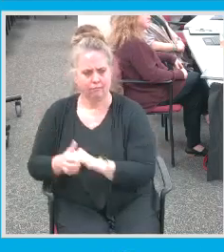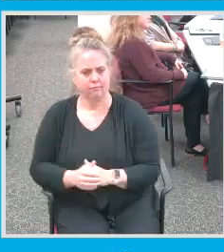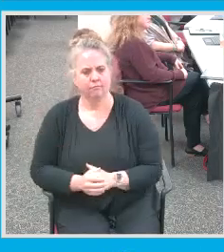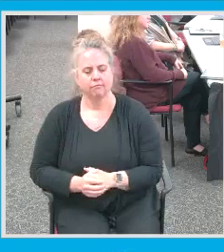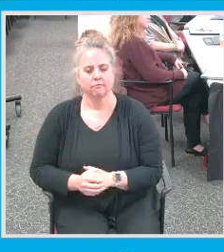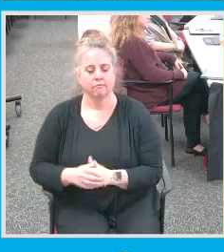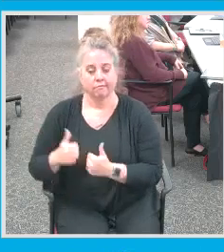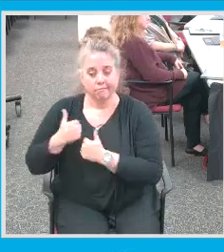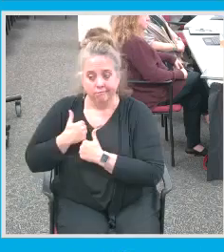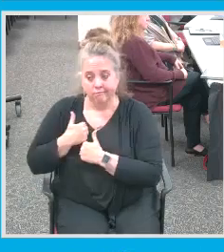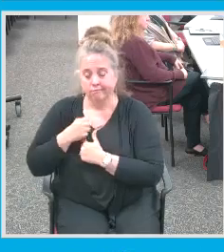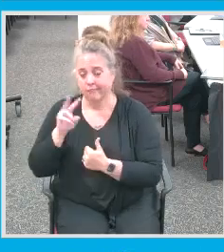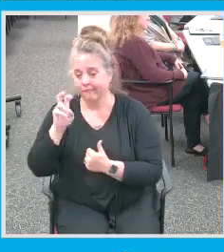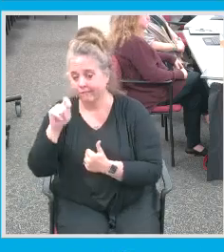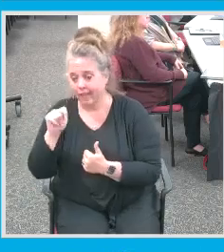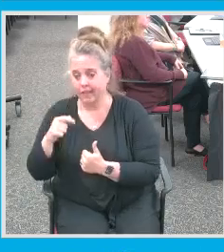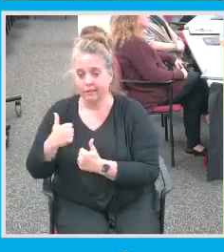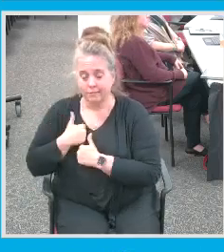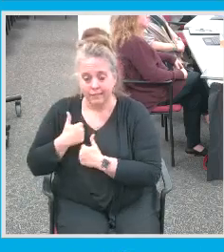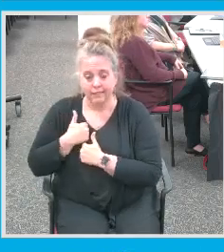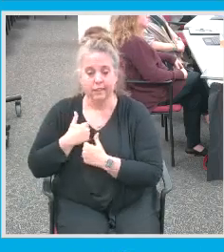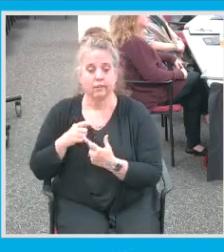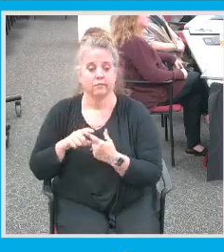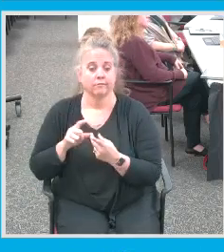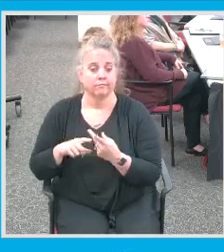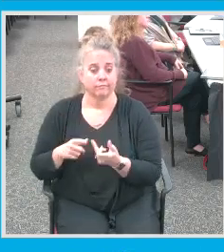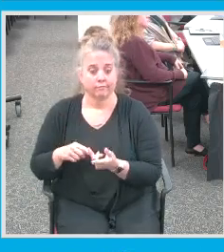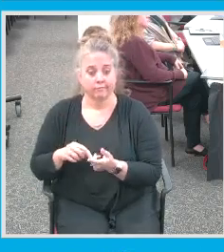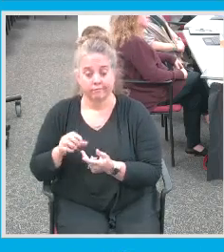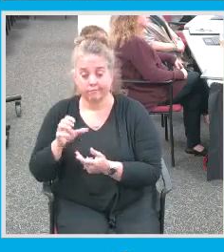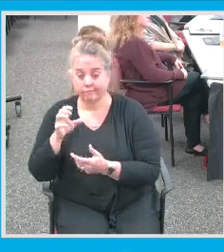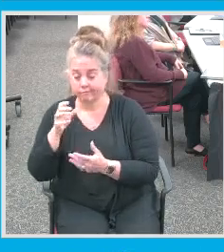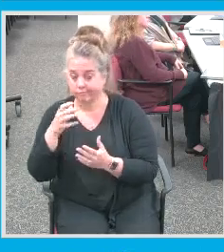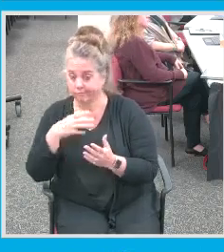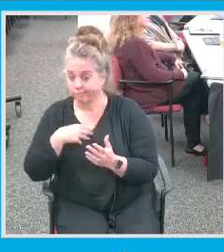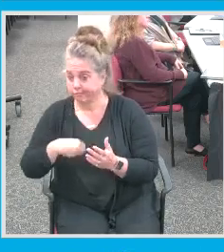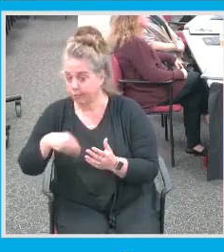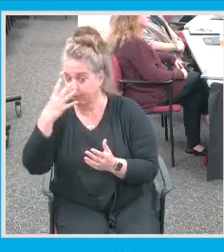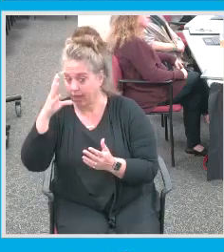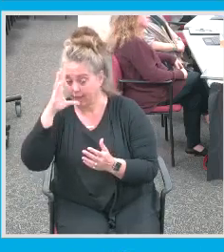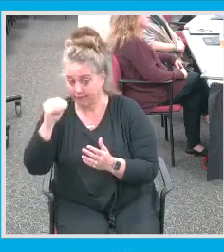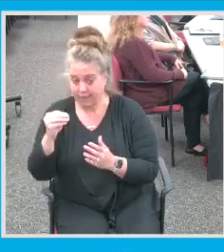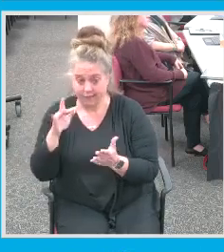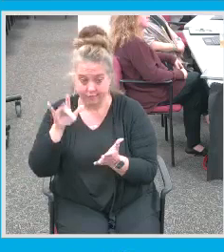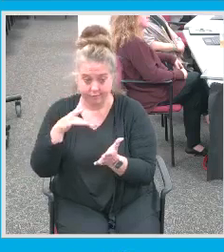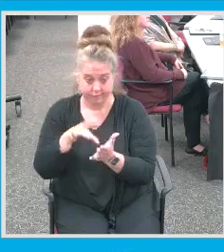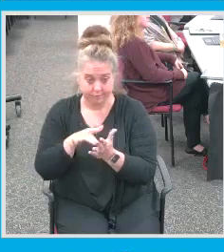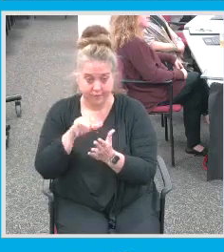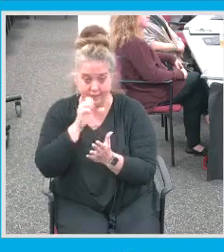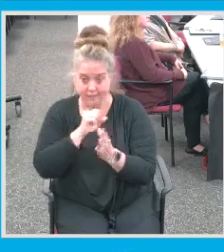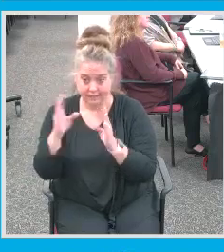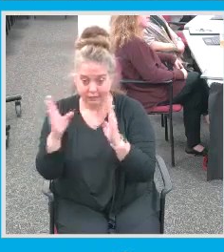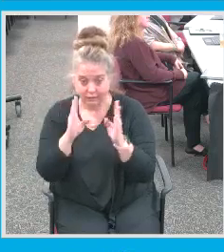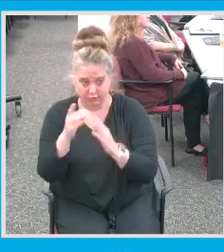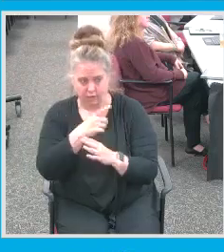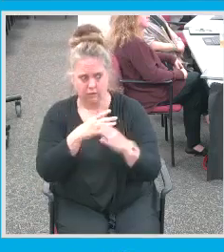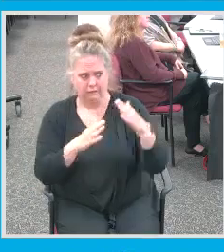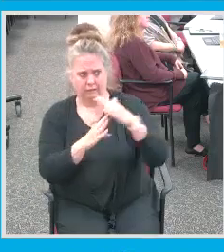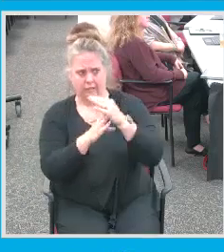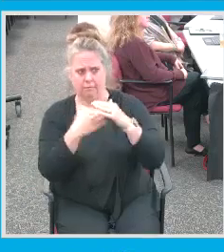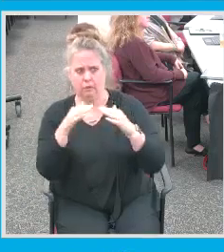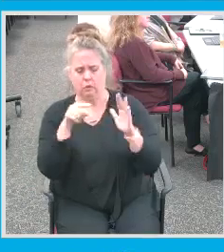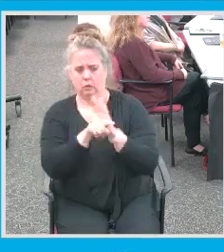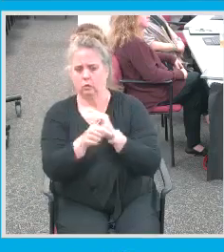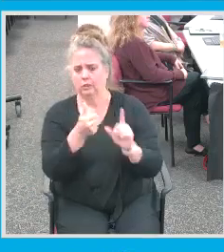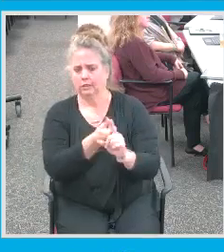members, middle-aged white men who are one of our top suicides, and so there's just, our community is wonderful and